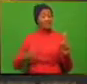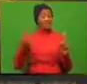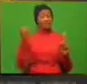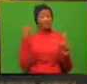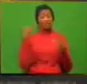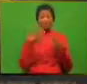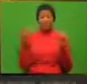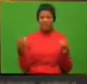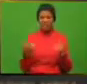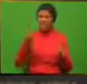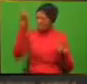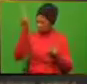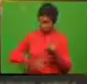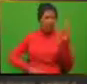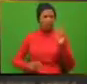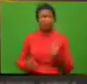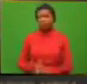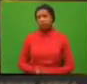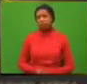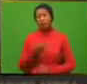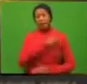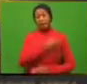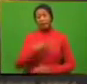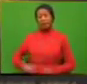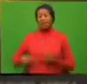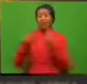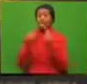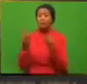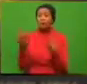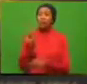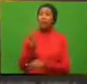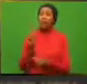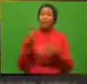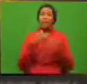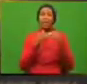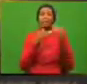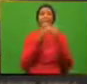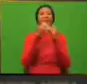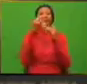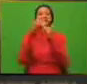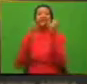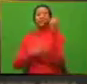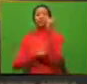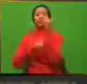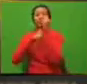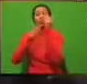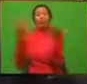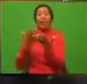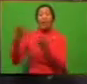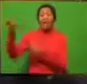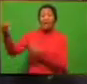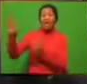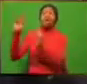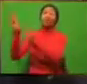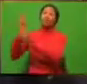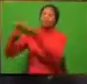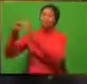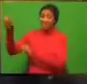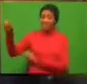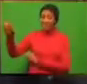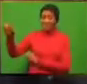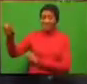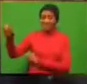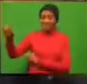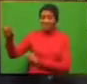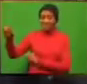many fronts. The president mentioned building infrastructure in rural areas. I don't